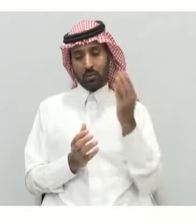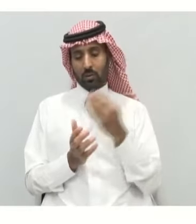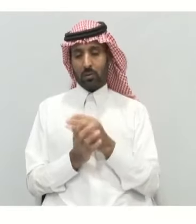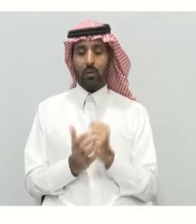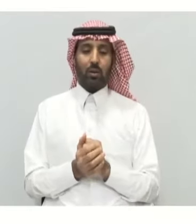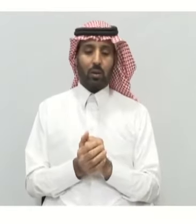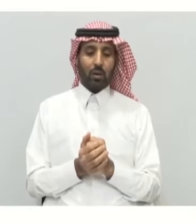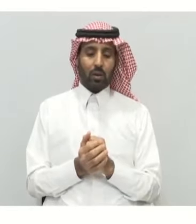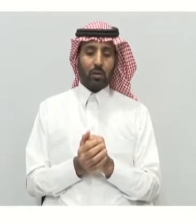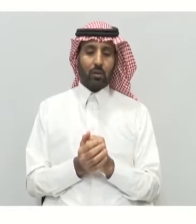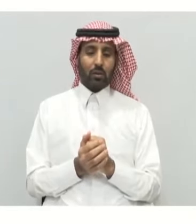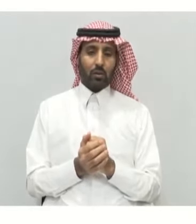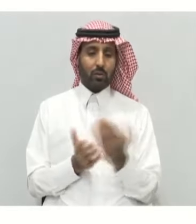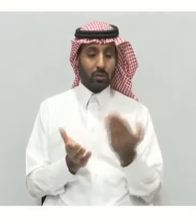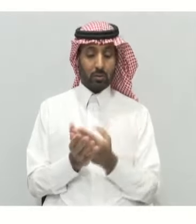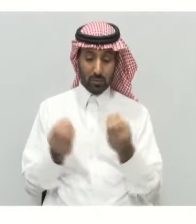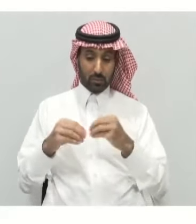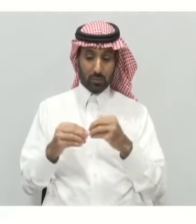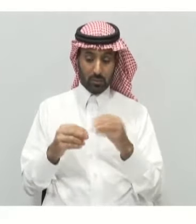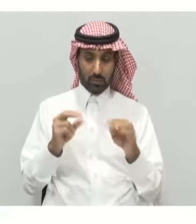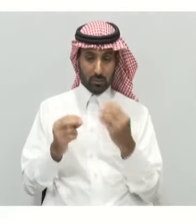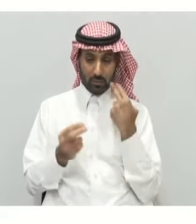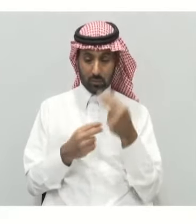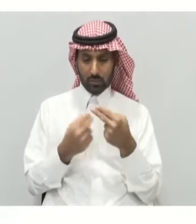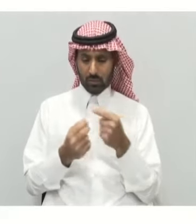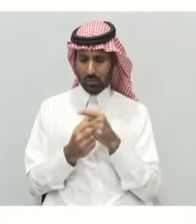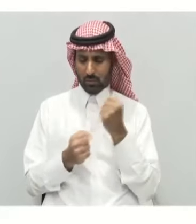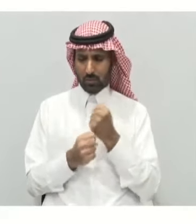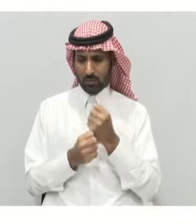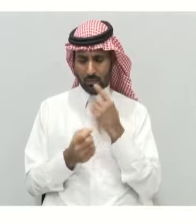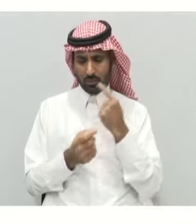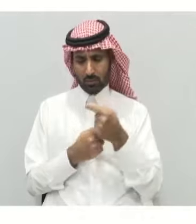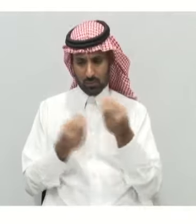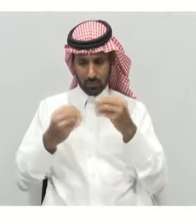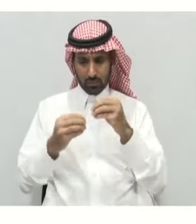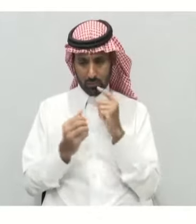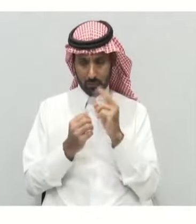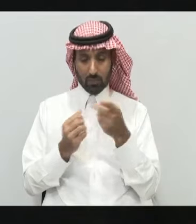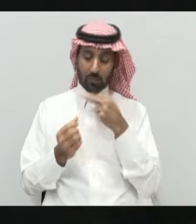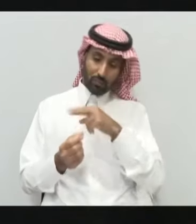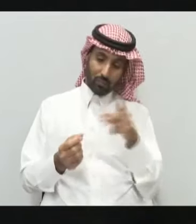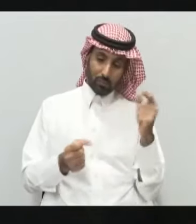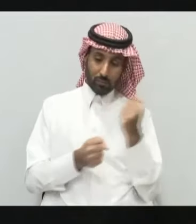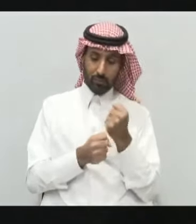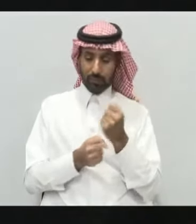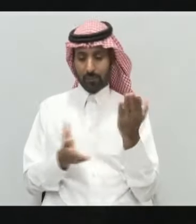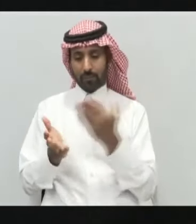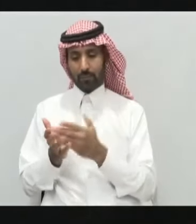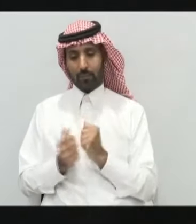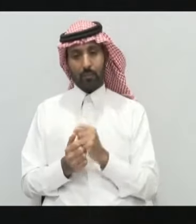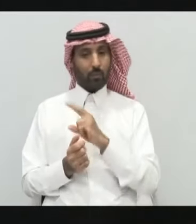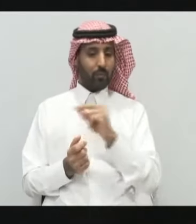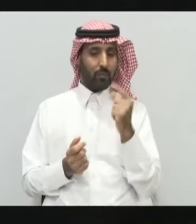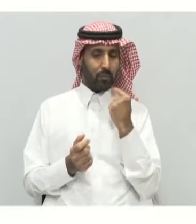this. More example of this, not only the verb speak, but also we have different verbs. Like